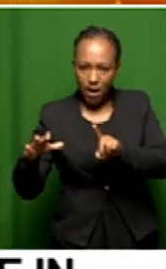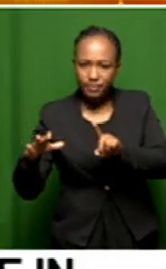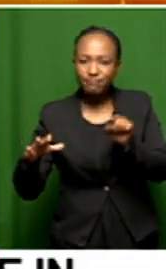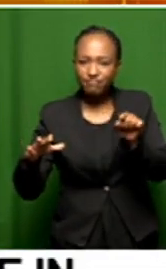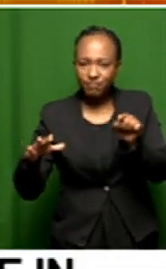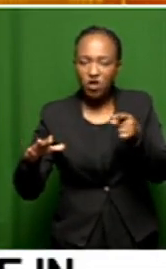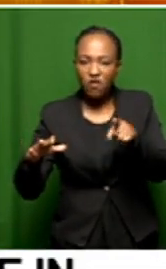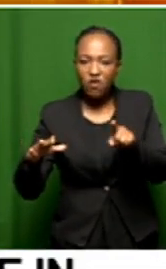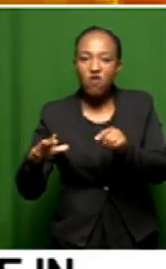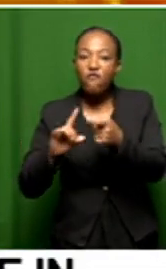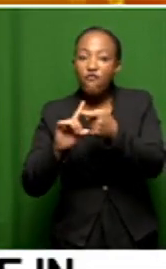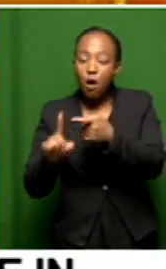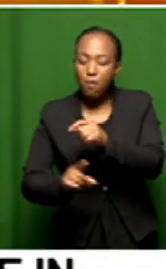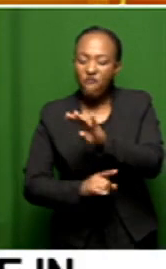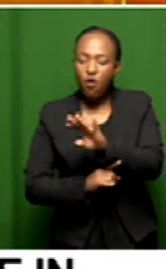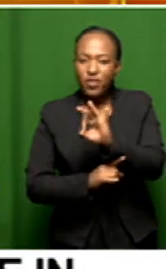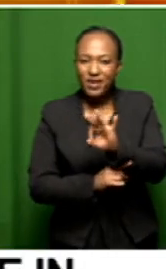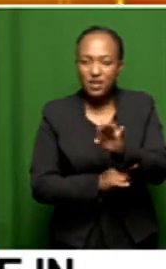402,401 of the